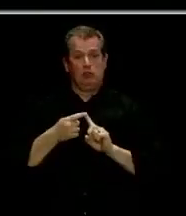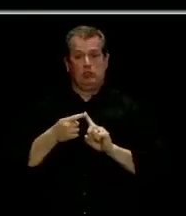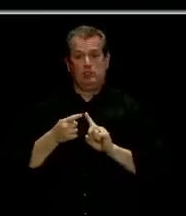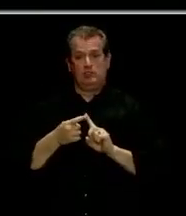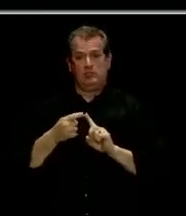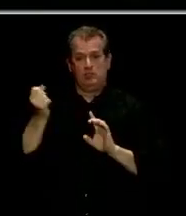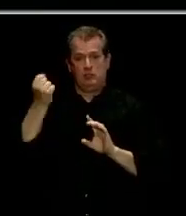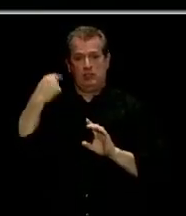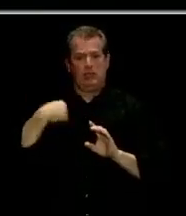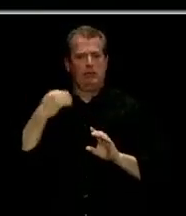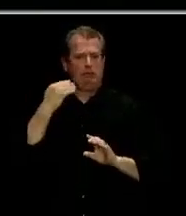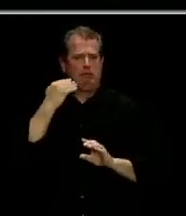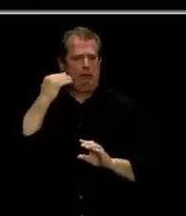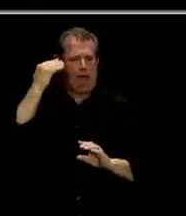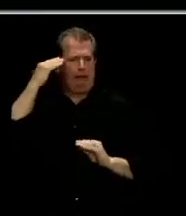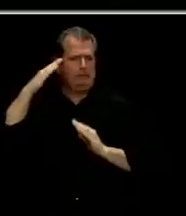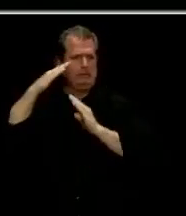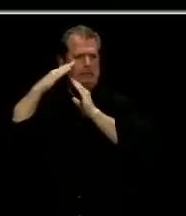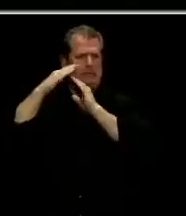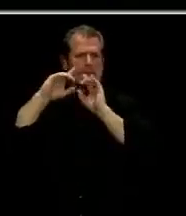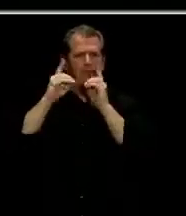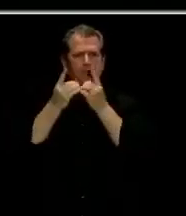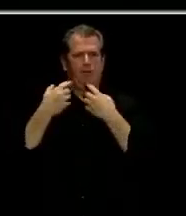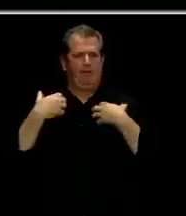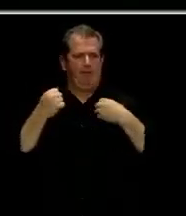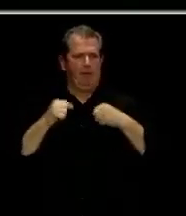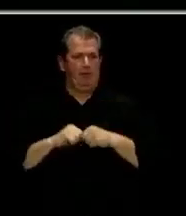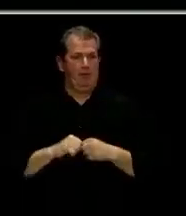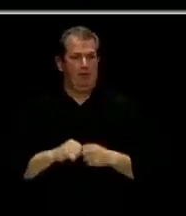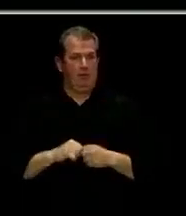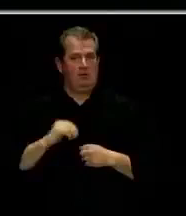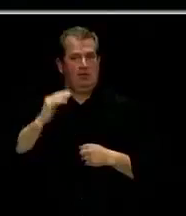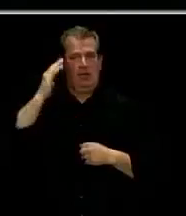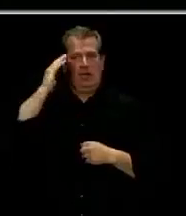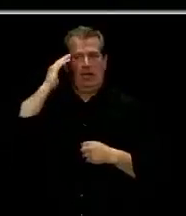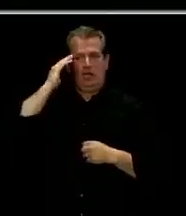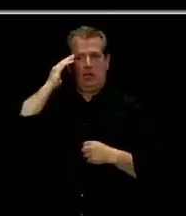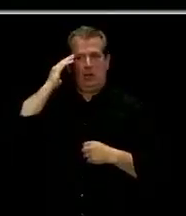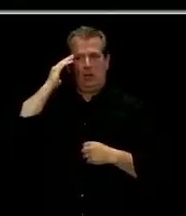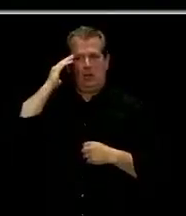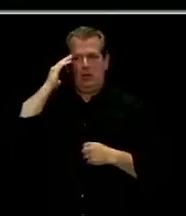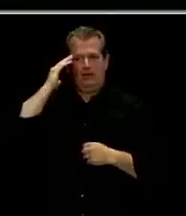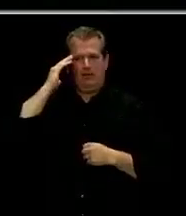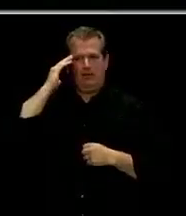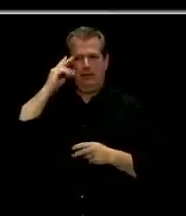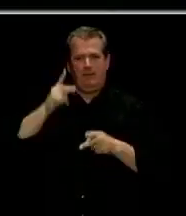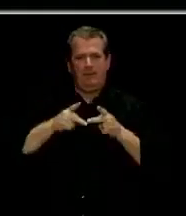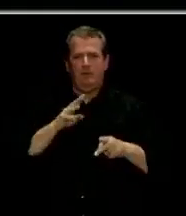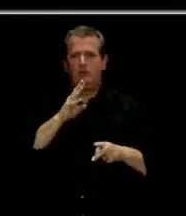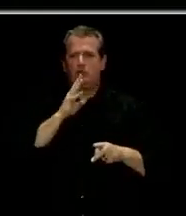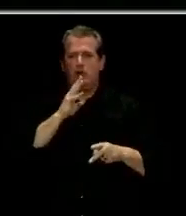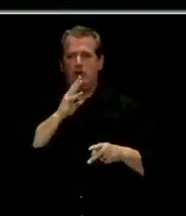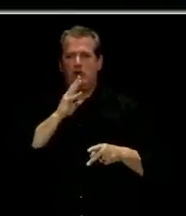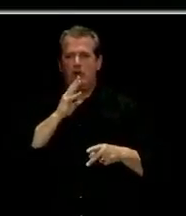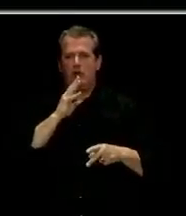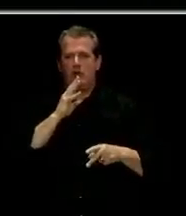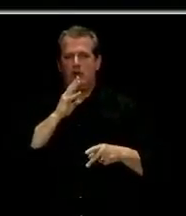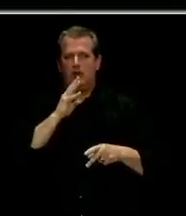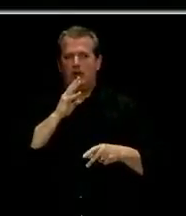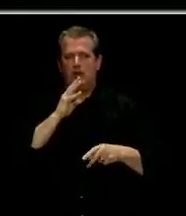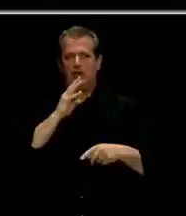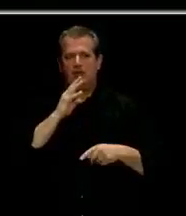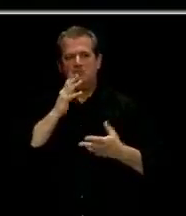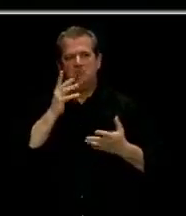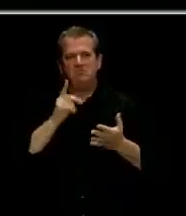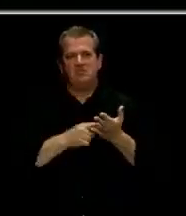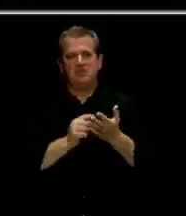the head of the Department of Health, I know people talk about a lot of good things about sometimes leaders